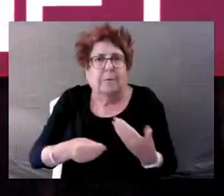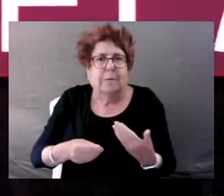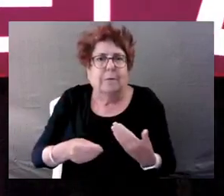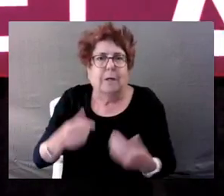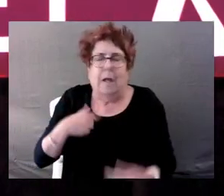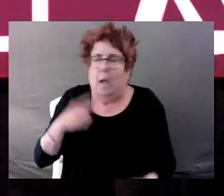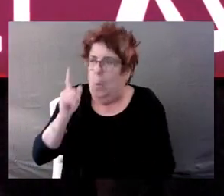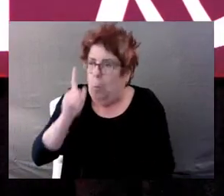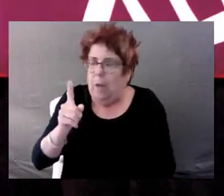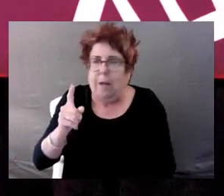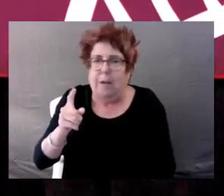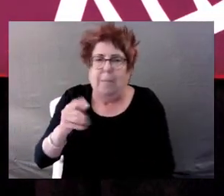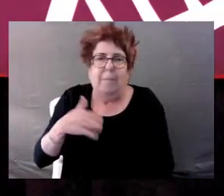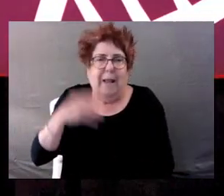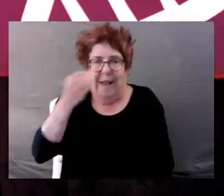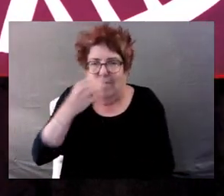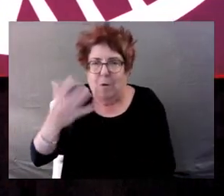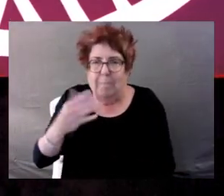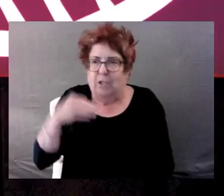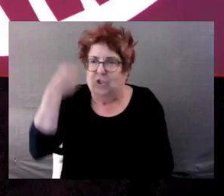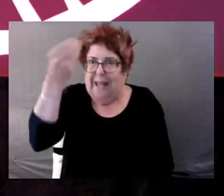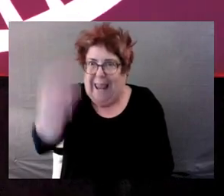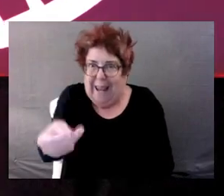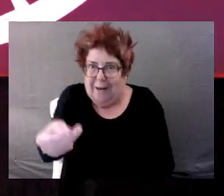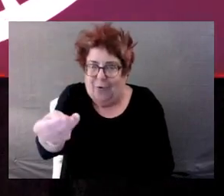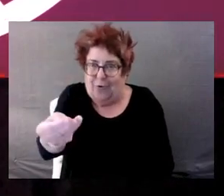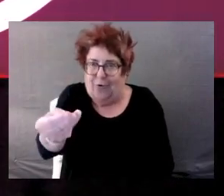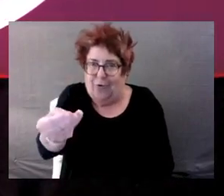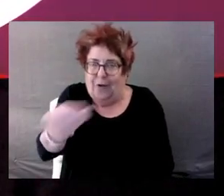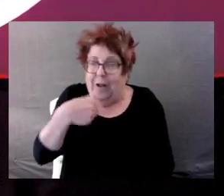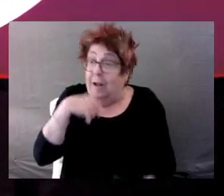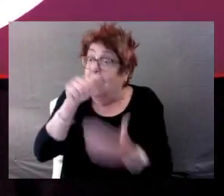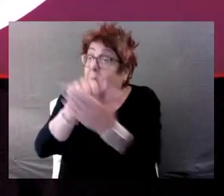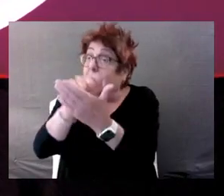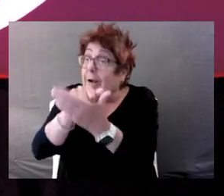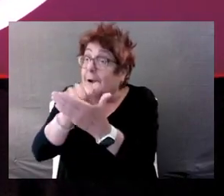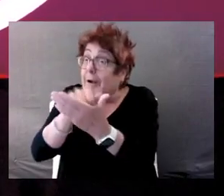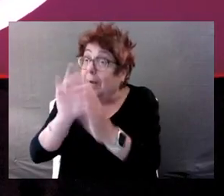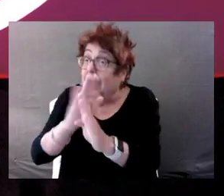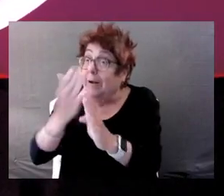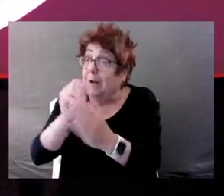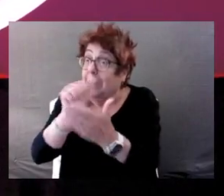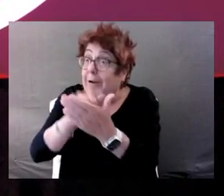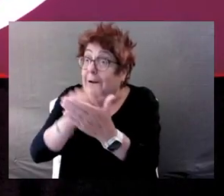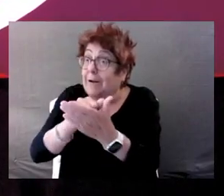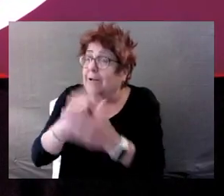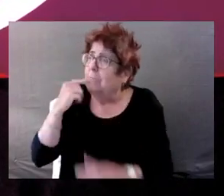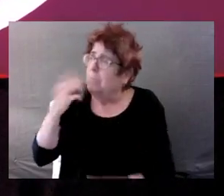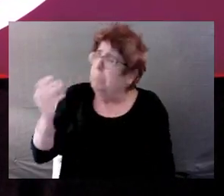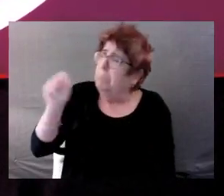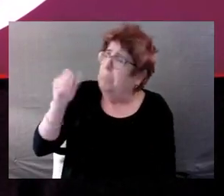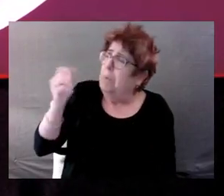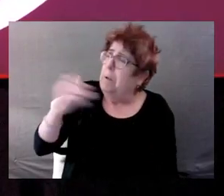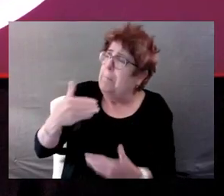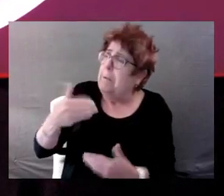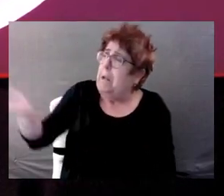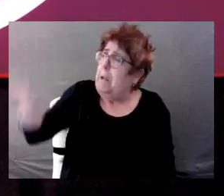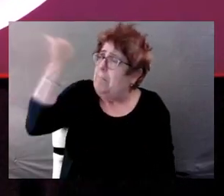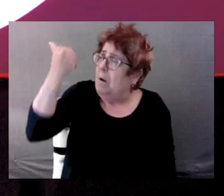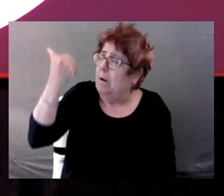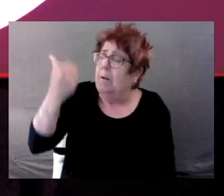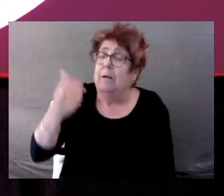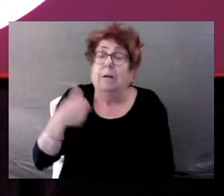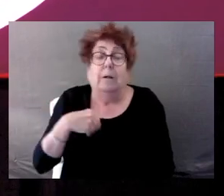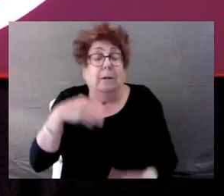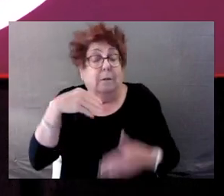my flip chart and I went and I had my information to hand her. And I said, and I knocked at the door. I said, Miss Carolyn, you Miss Carolyn? She said, yeah, baby, come on in. So I went in and I sat down.